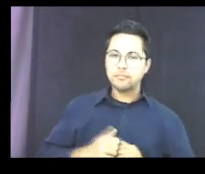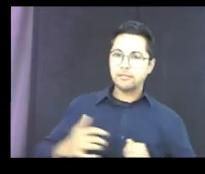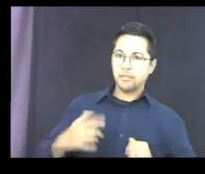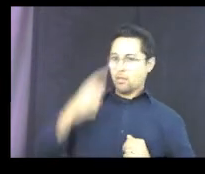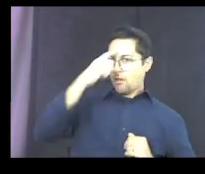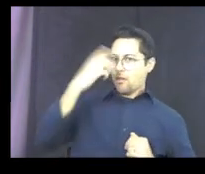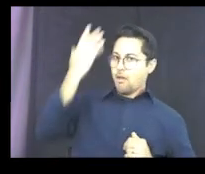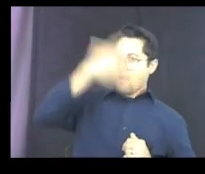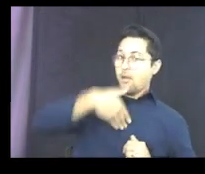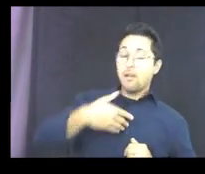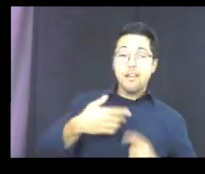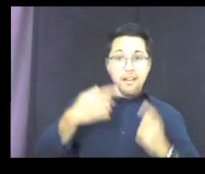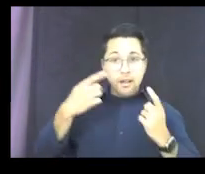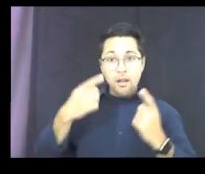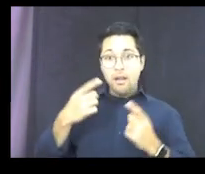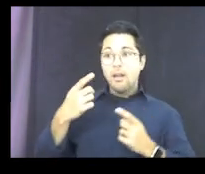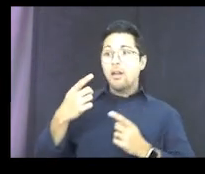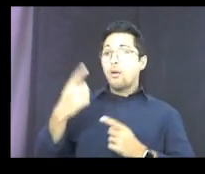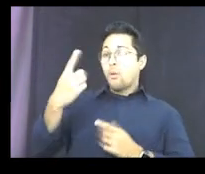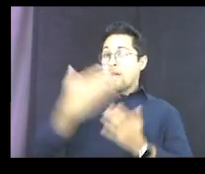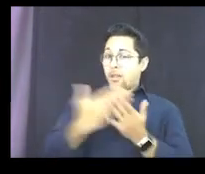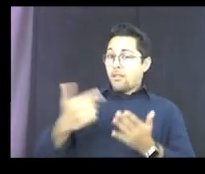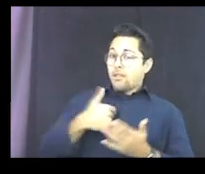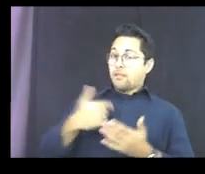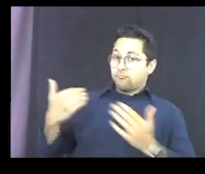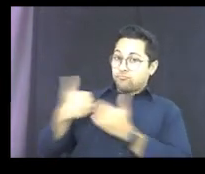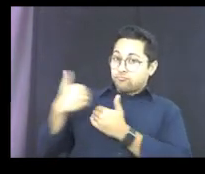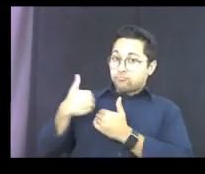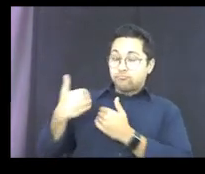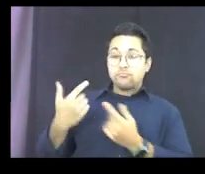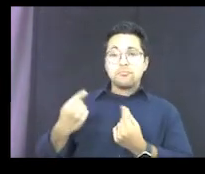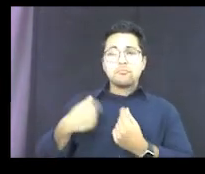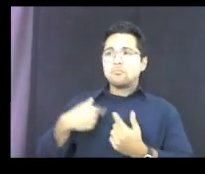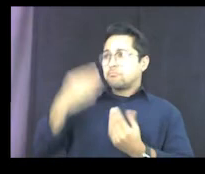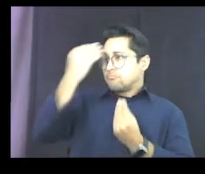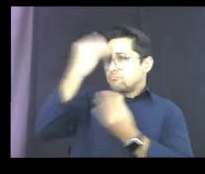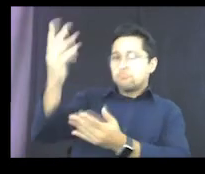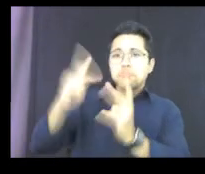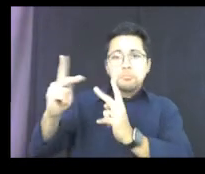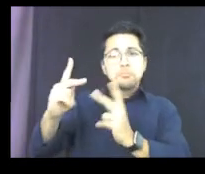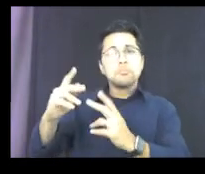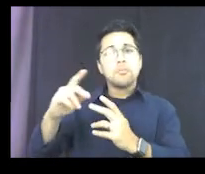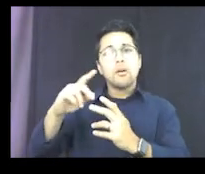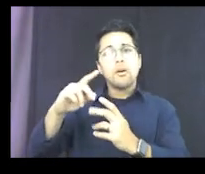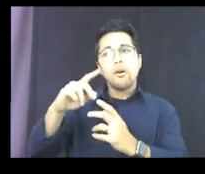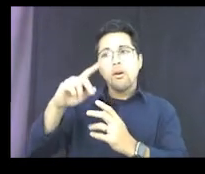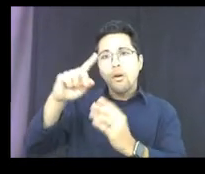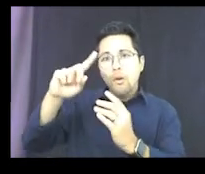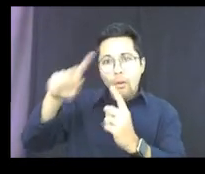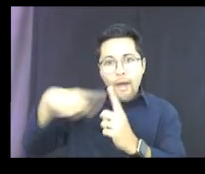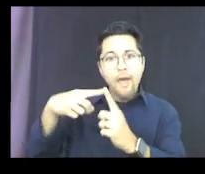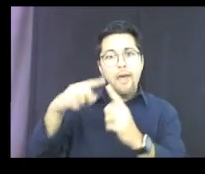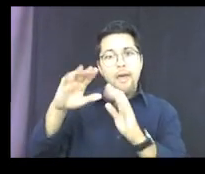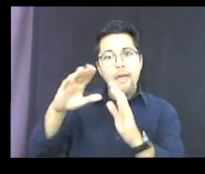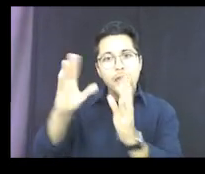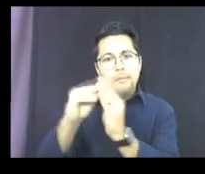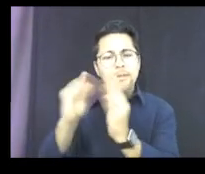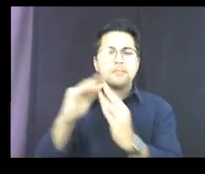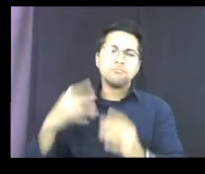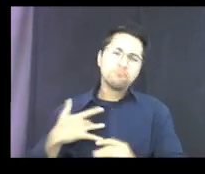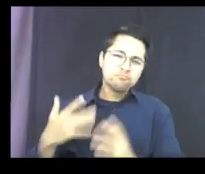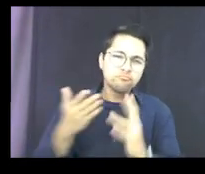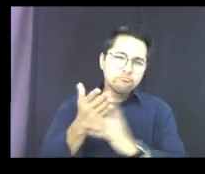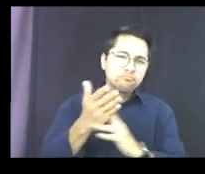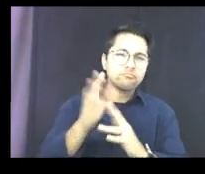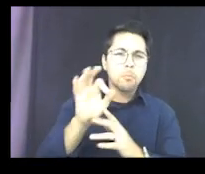Because one of the things I do is, I let people know when the meeting is, usually through Facebook